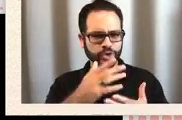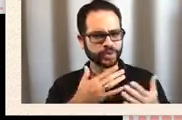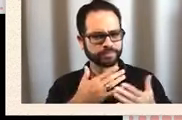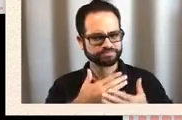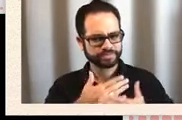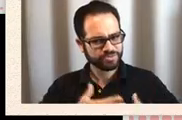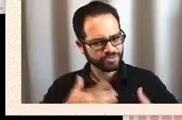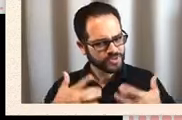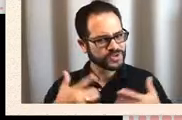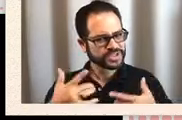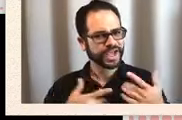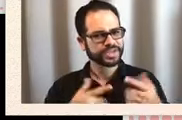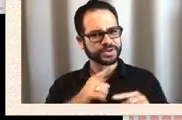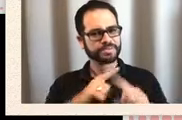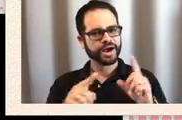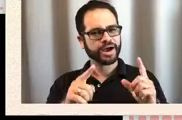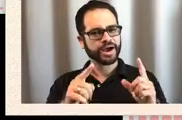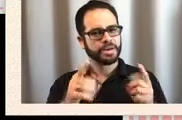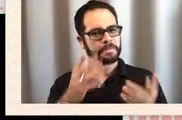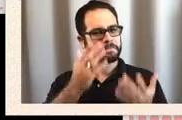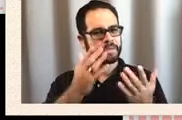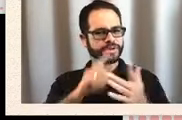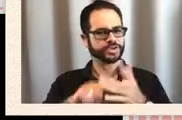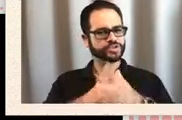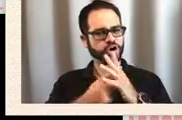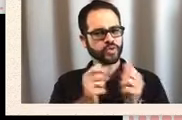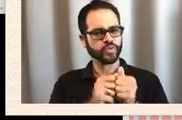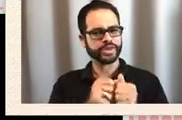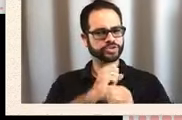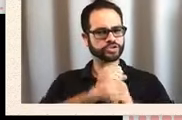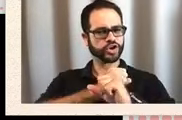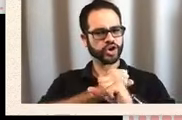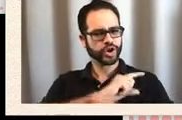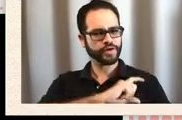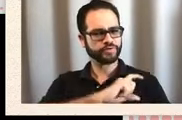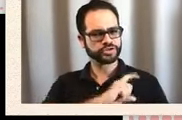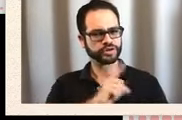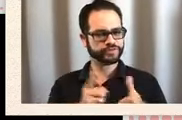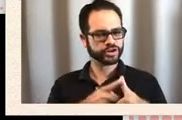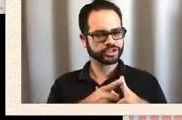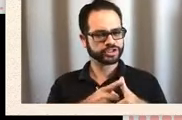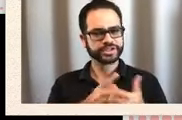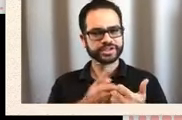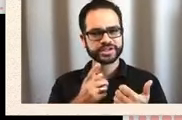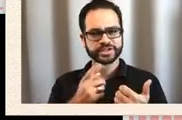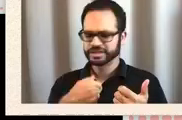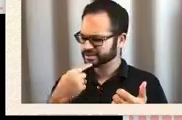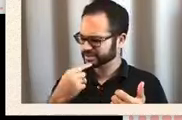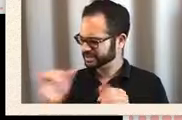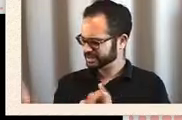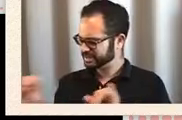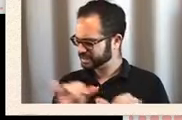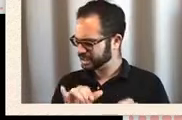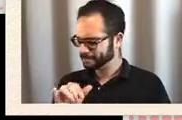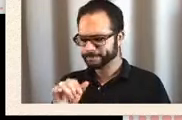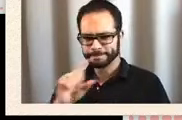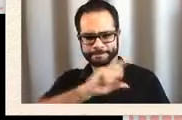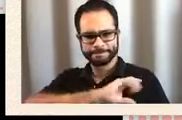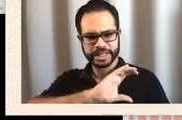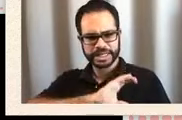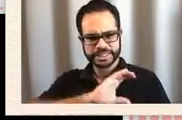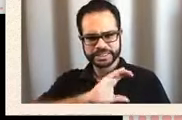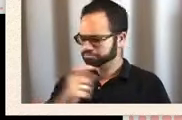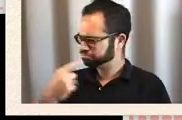you become a security officer? I'm like, is that just like a police officer? He's like, yeah. So I'm